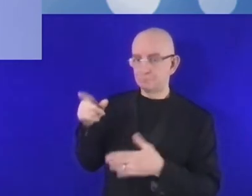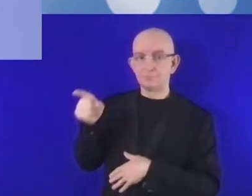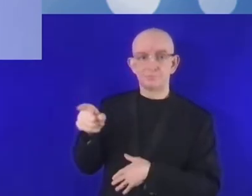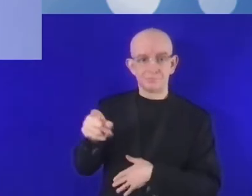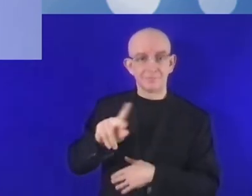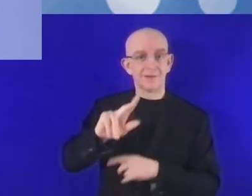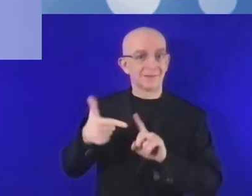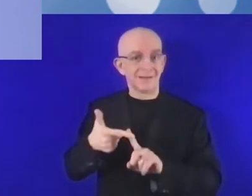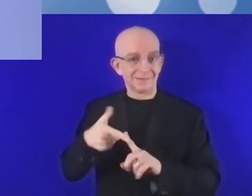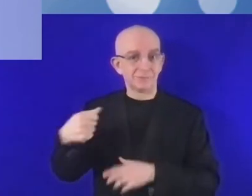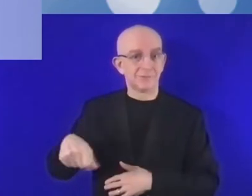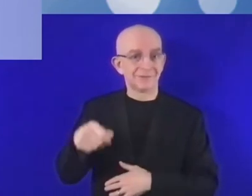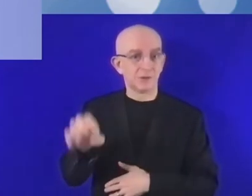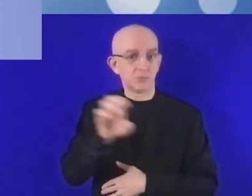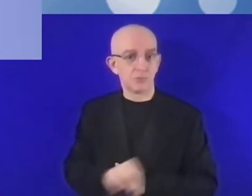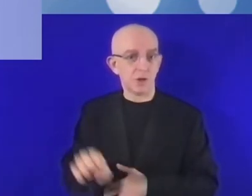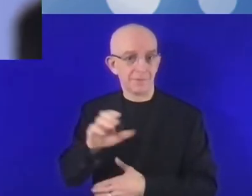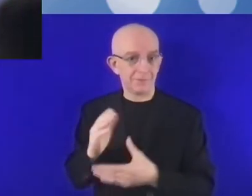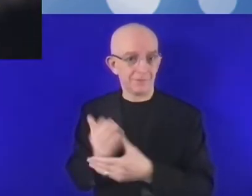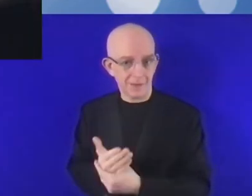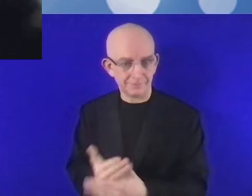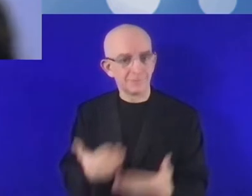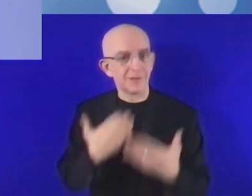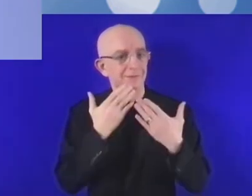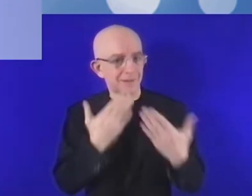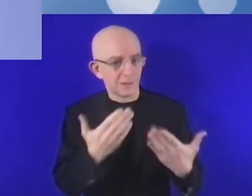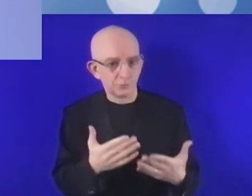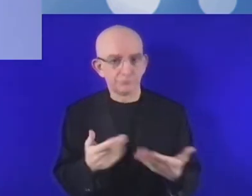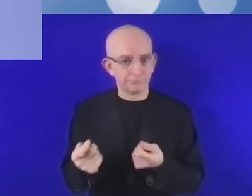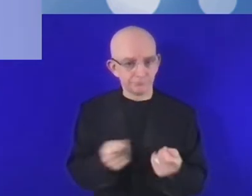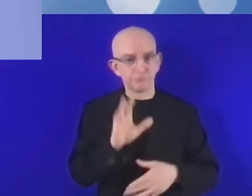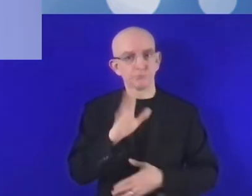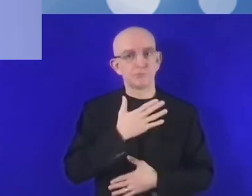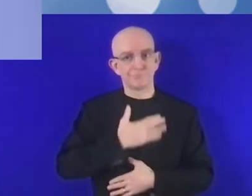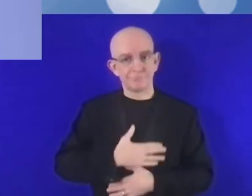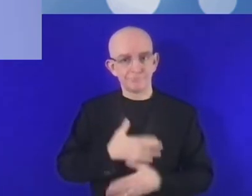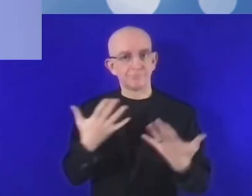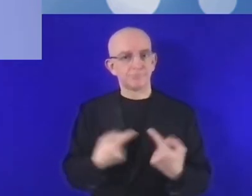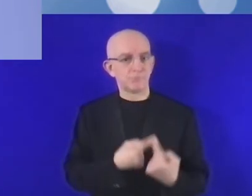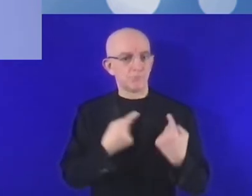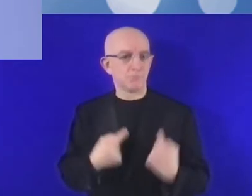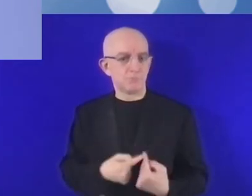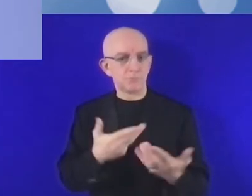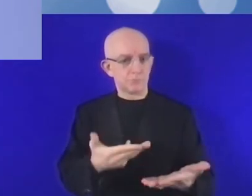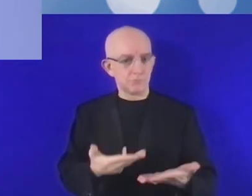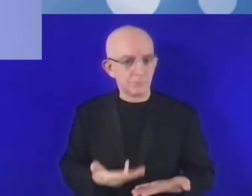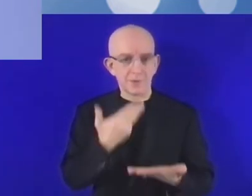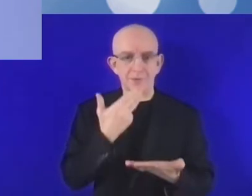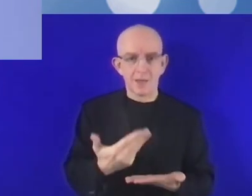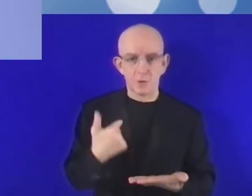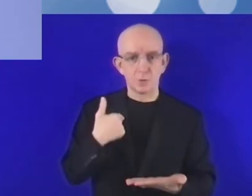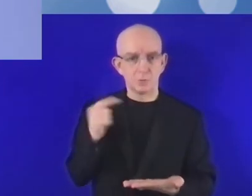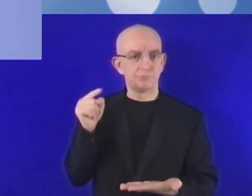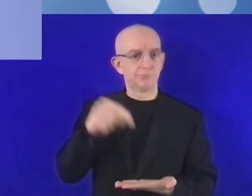for this kind invitation it's a great pleasure to represent the european investment bank at